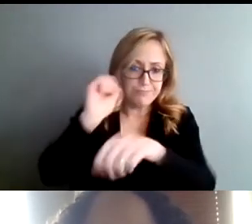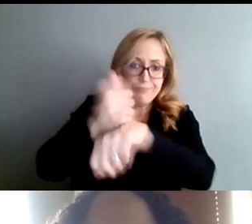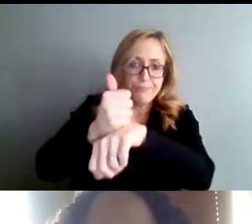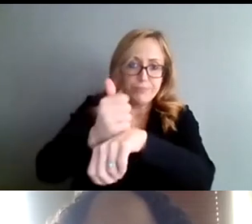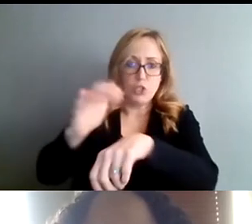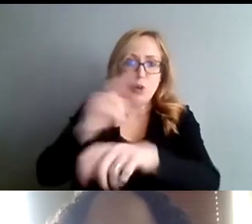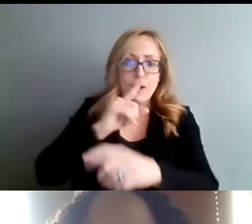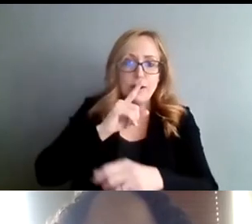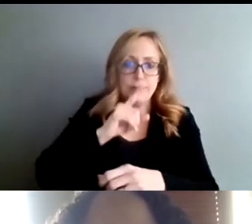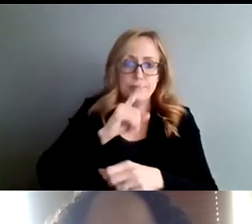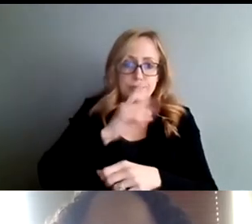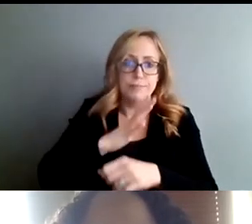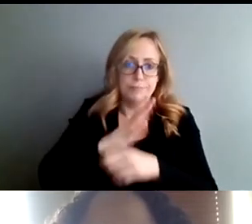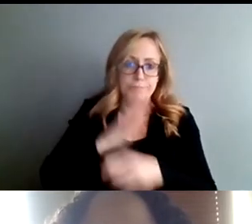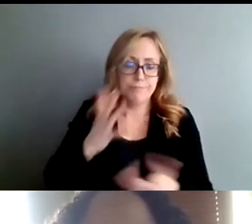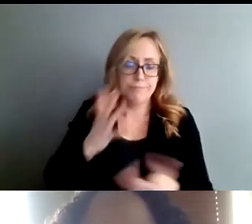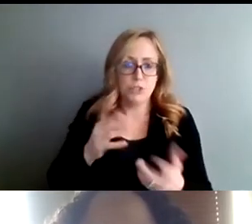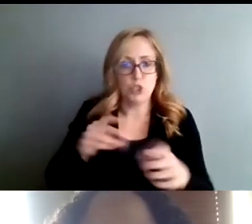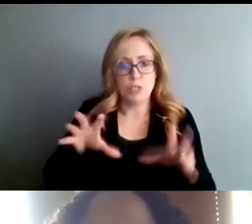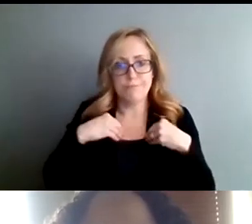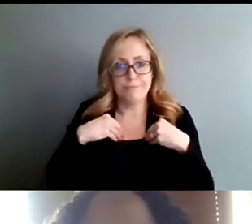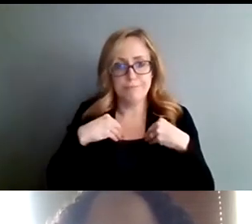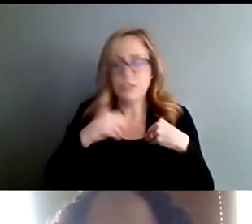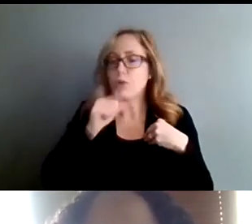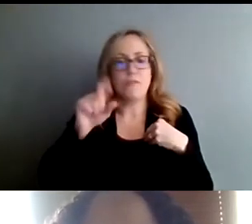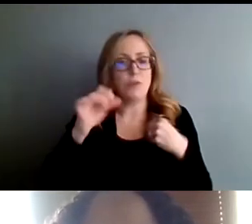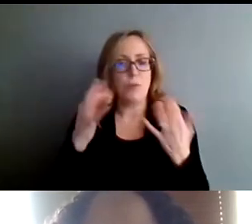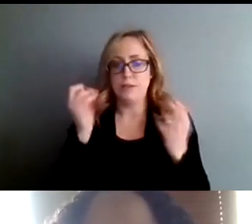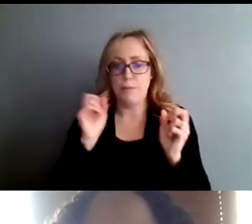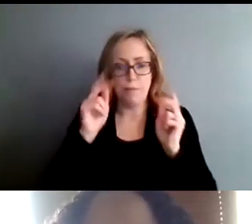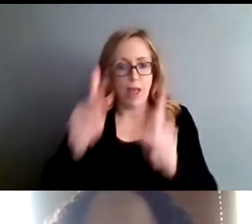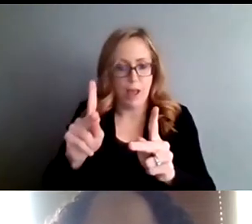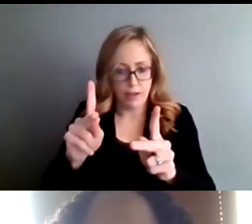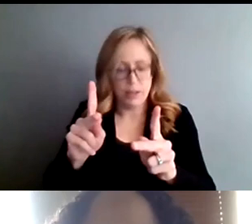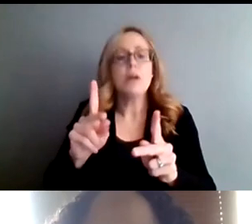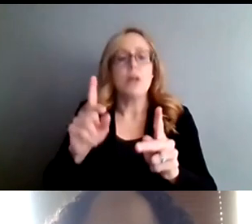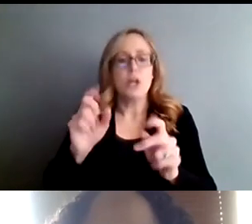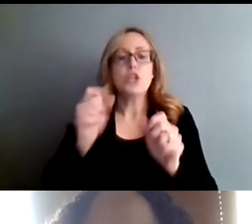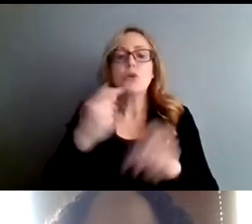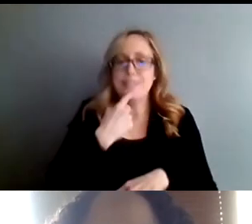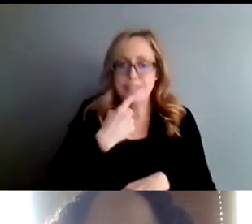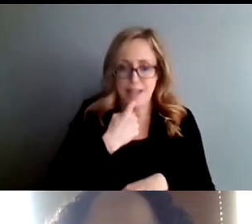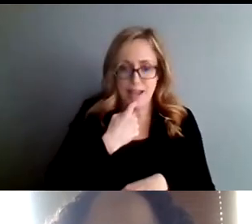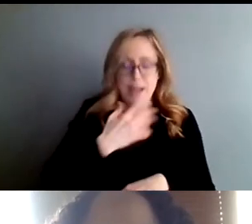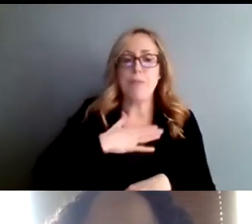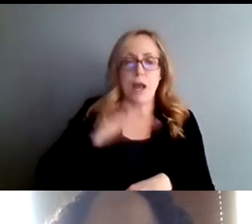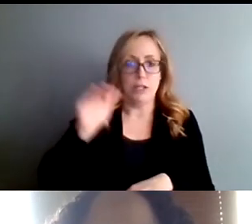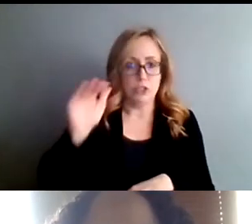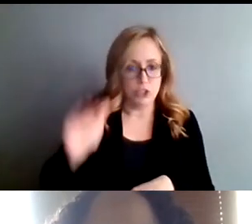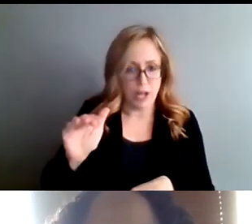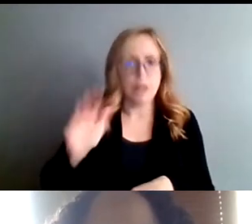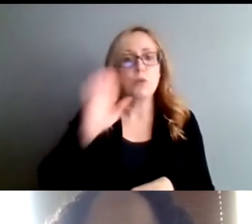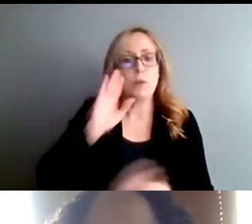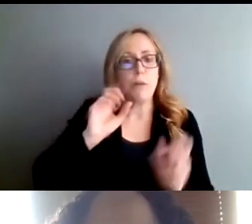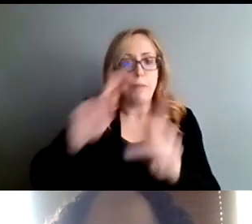you return back in person to do that. You could just specify, my child will be in there on April 5th.